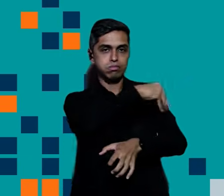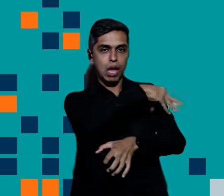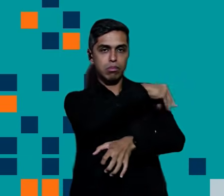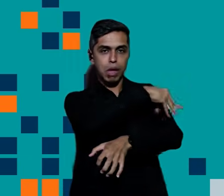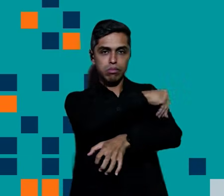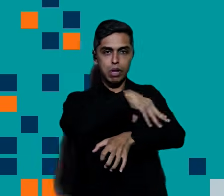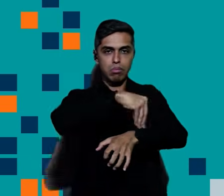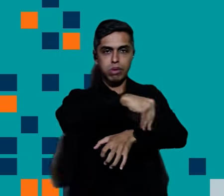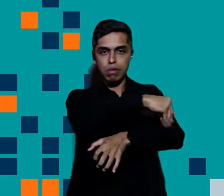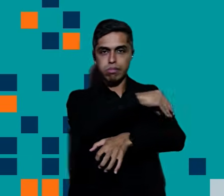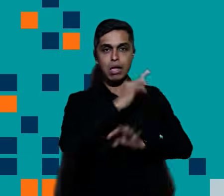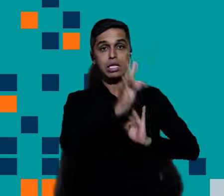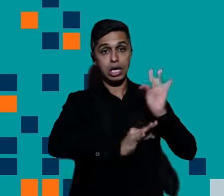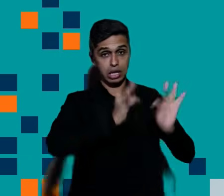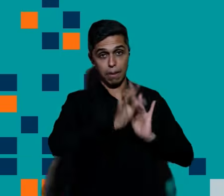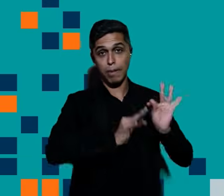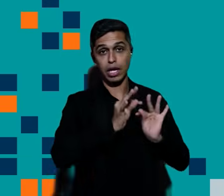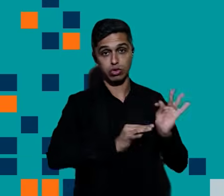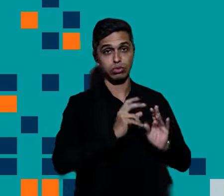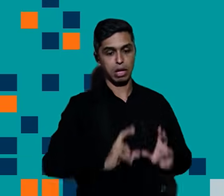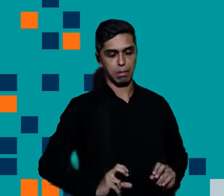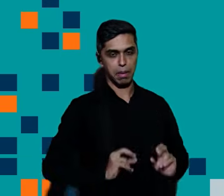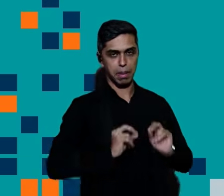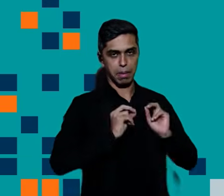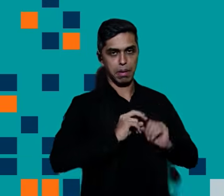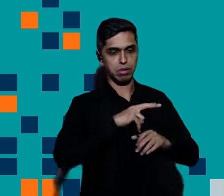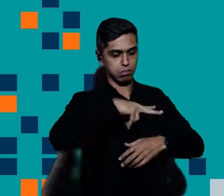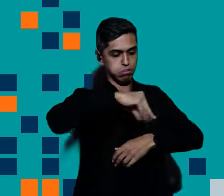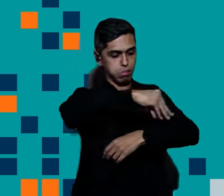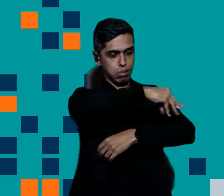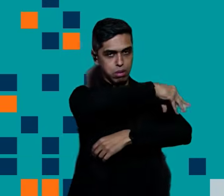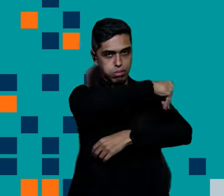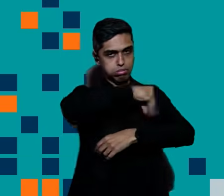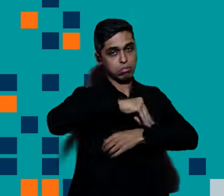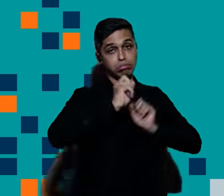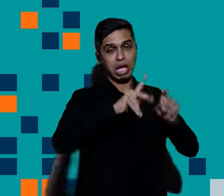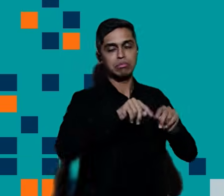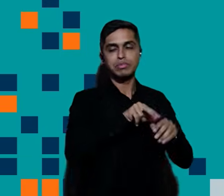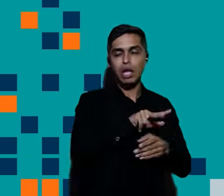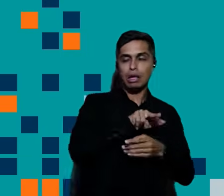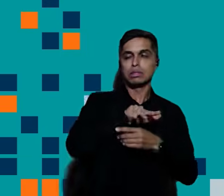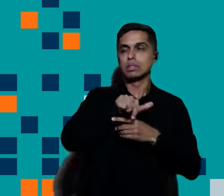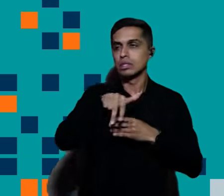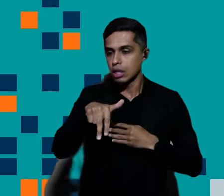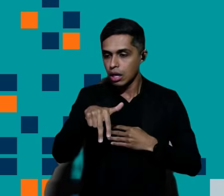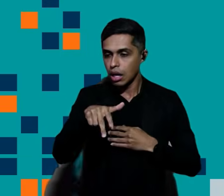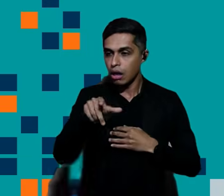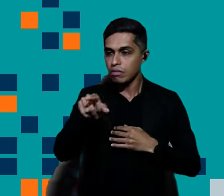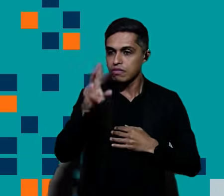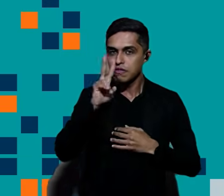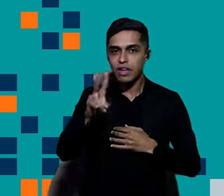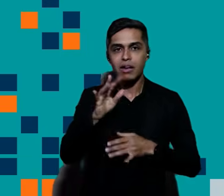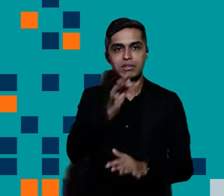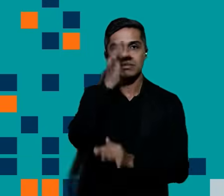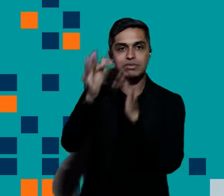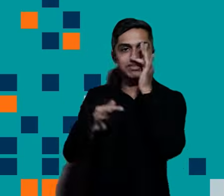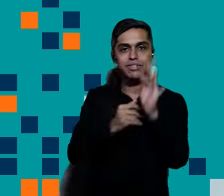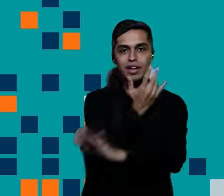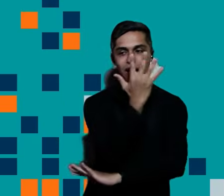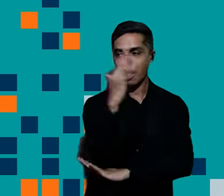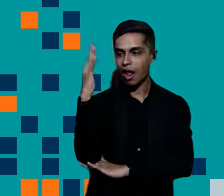you walk out of the radiation treatment bunker, what do you see? You see a garden. The soil has been chosen